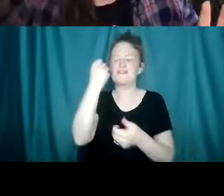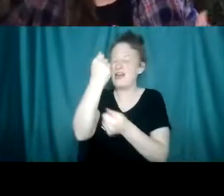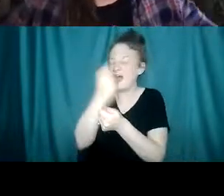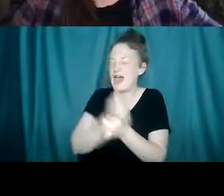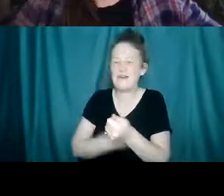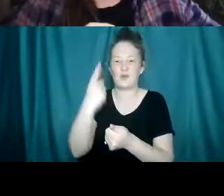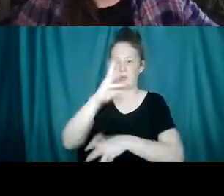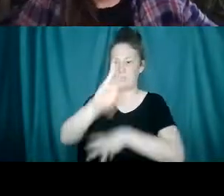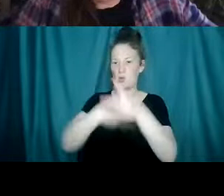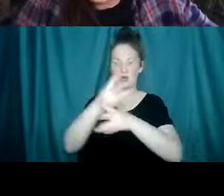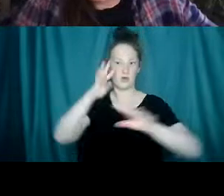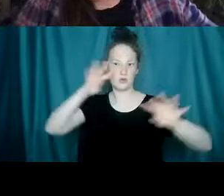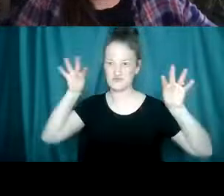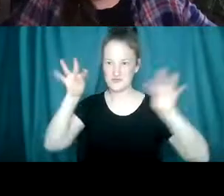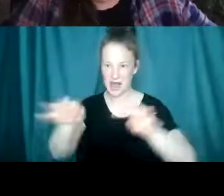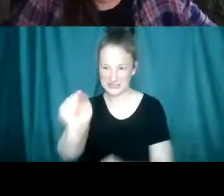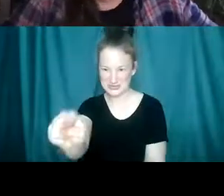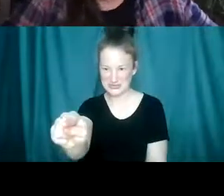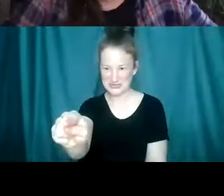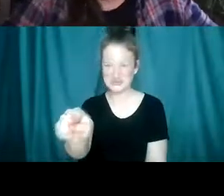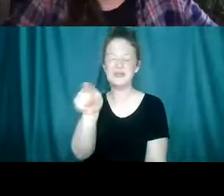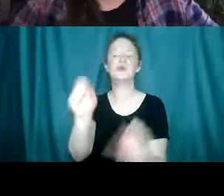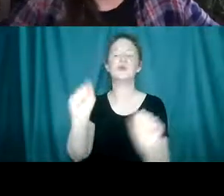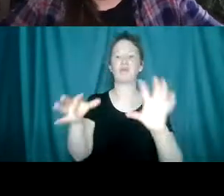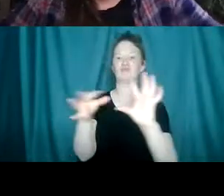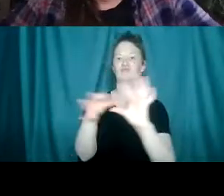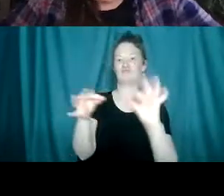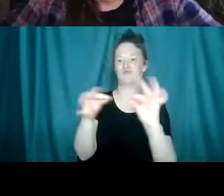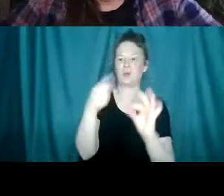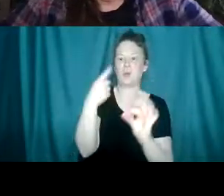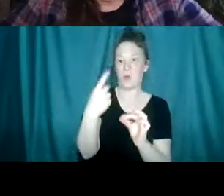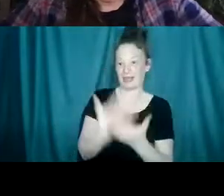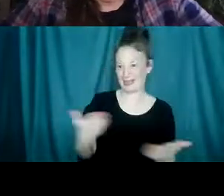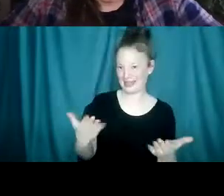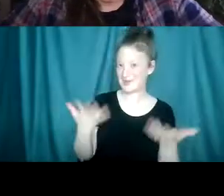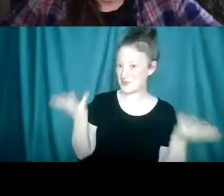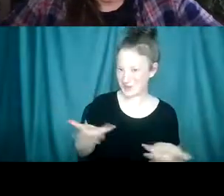entire world and you could tell them one thing about your area of expertise, what would that be?